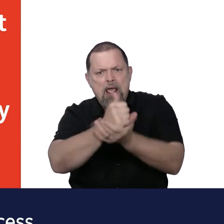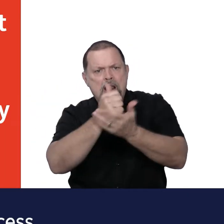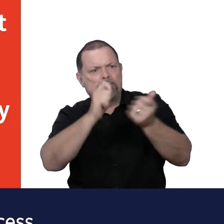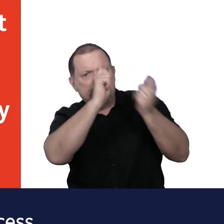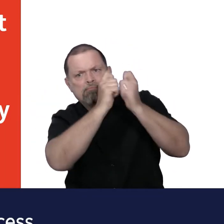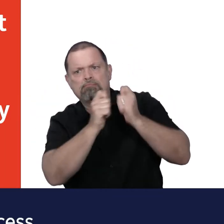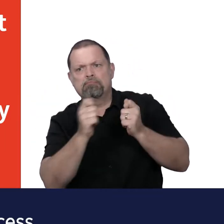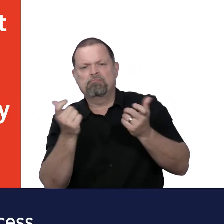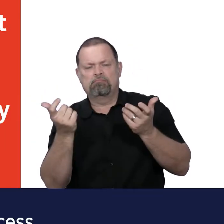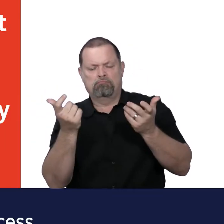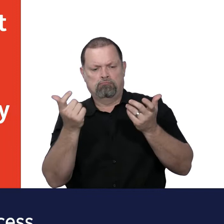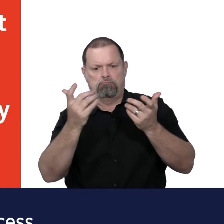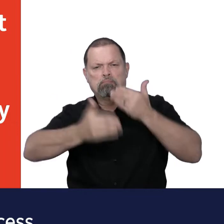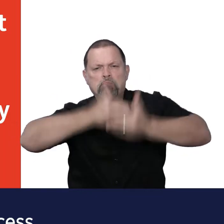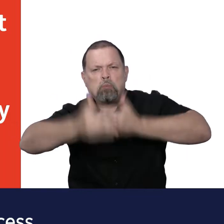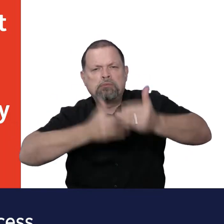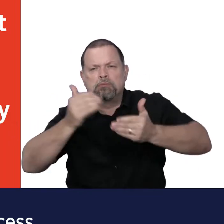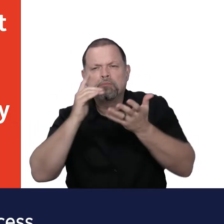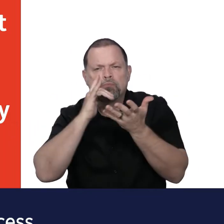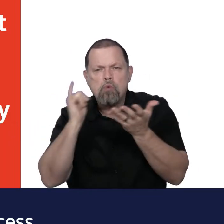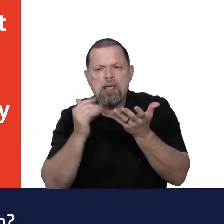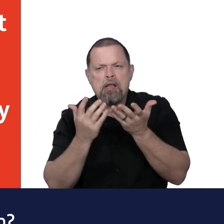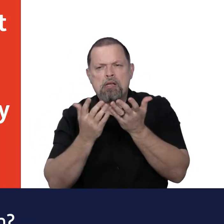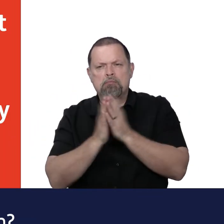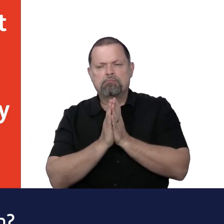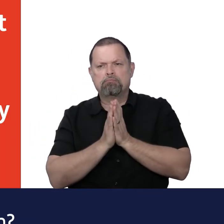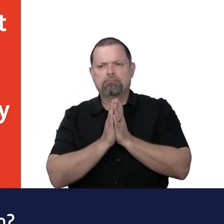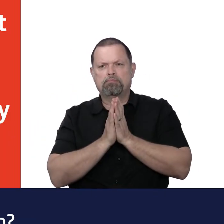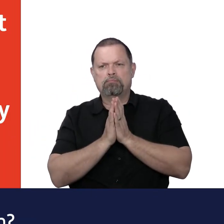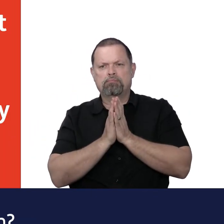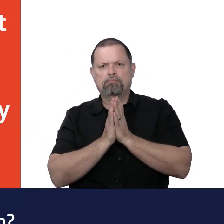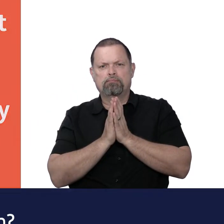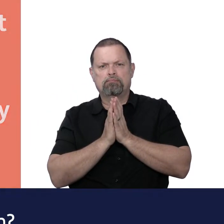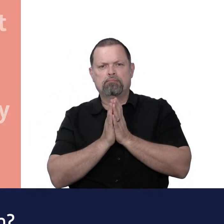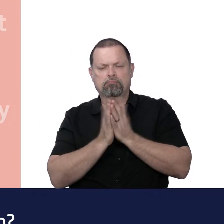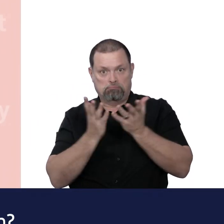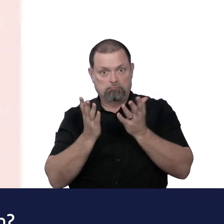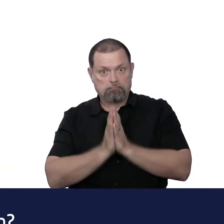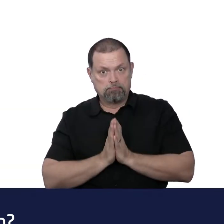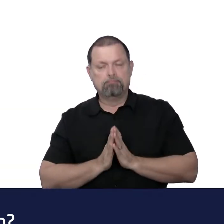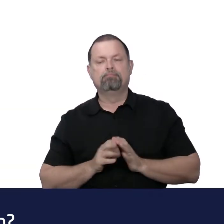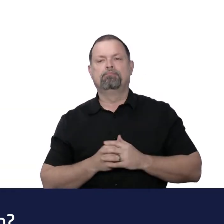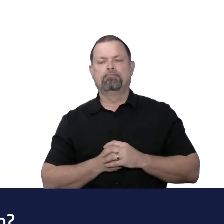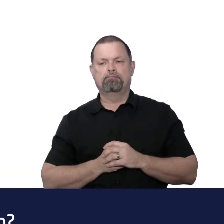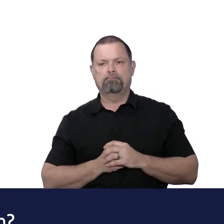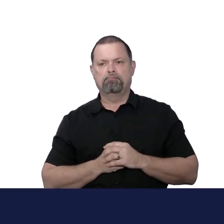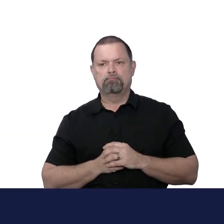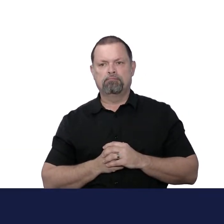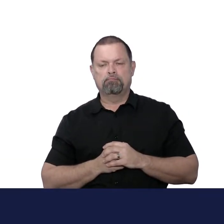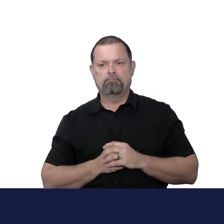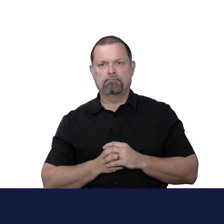What parts of the process can they take part in?